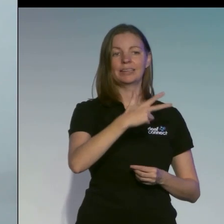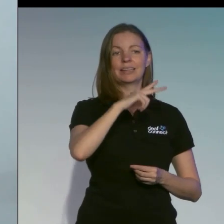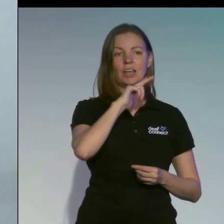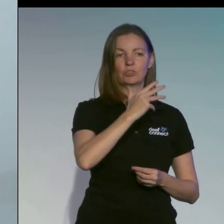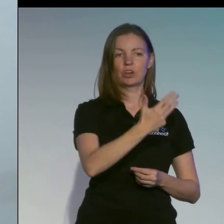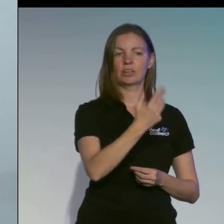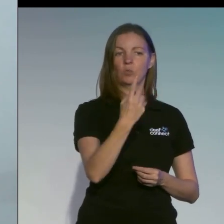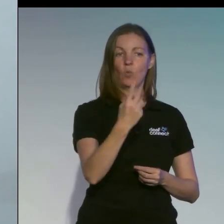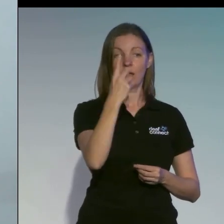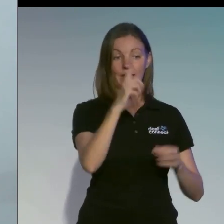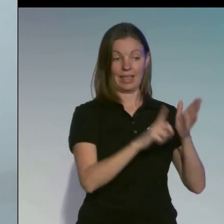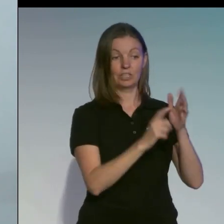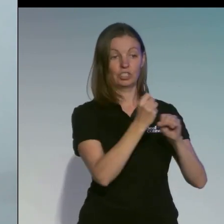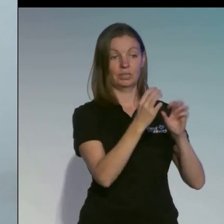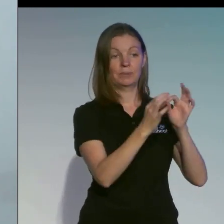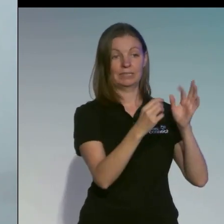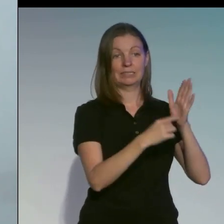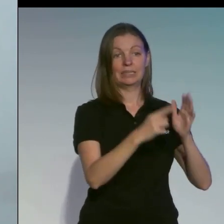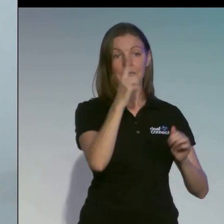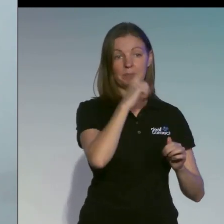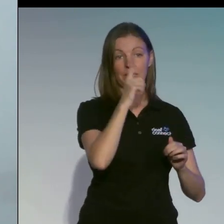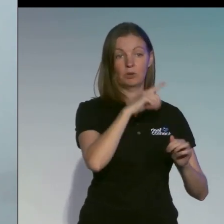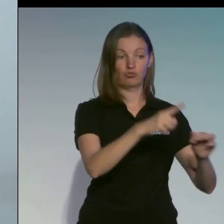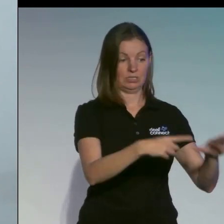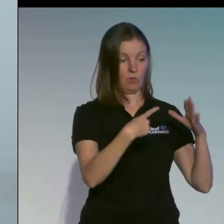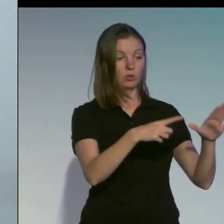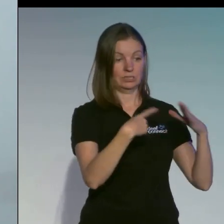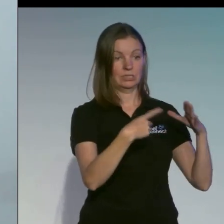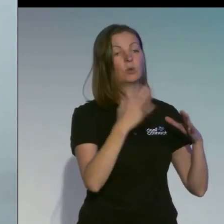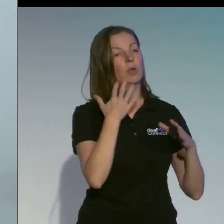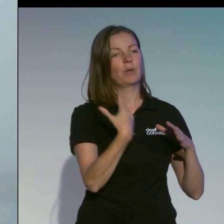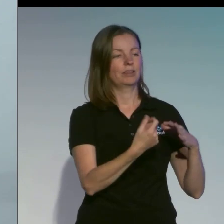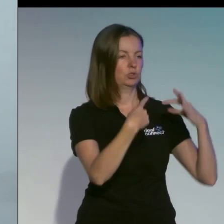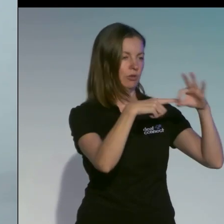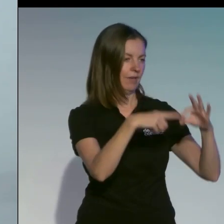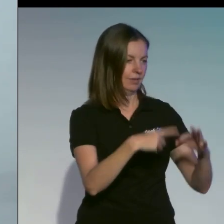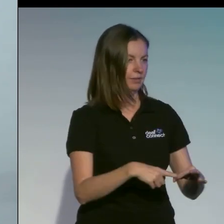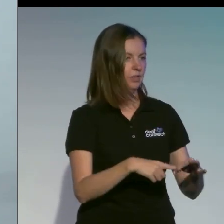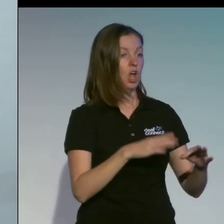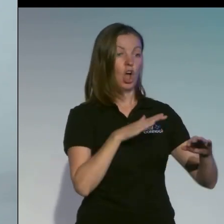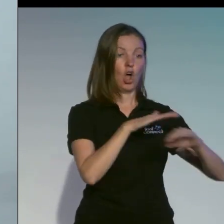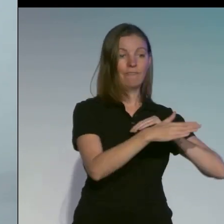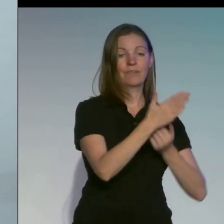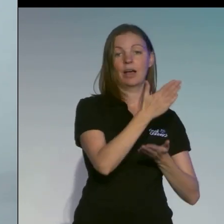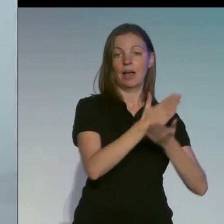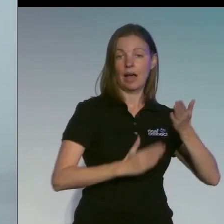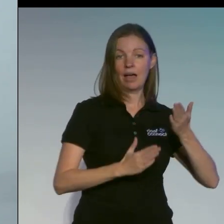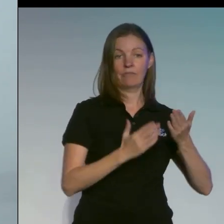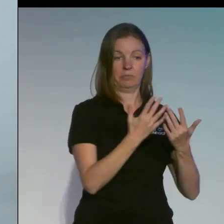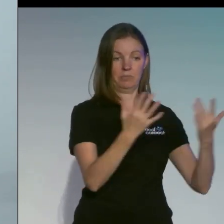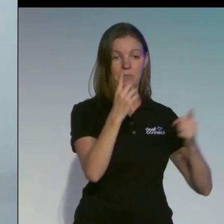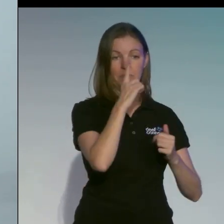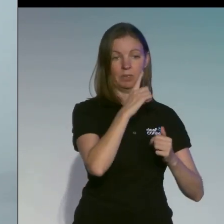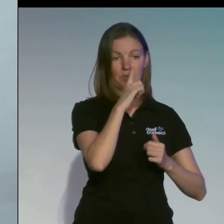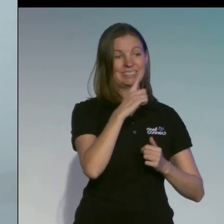LGBTQ respondents from the 3 countries were surveyed, and more than half of the respondents indicated that they had undergone